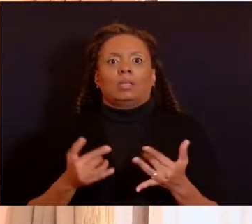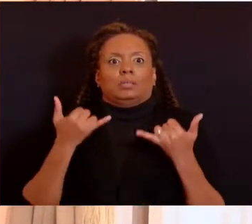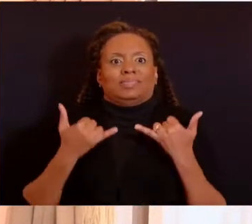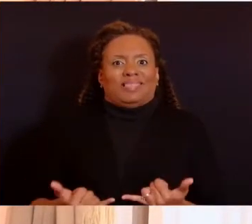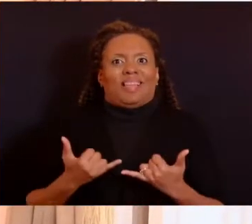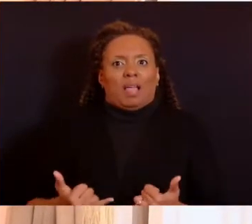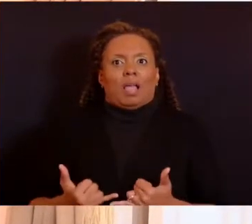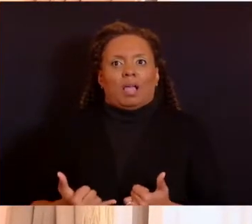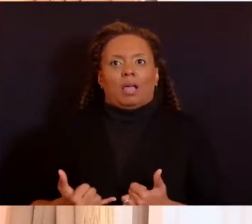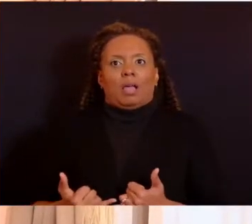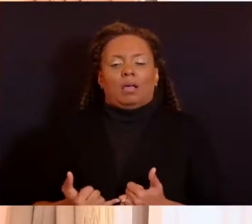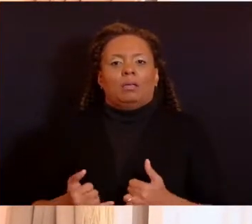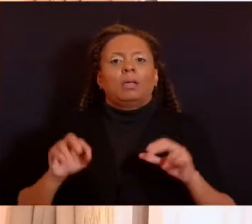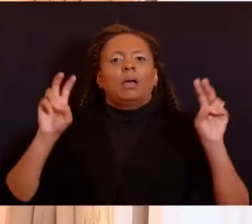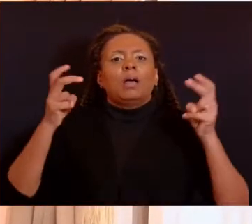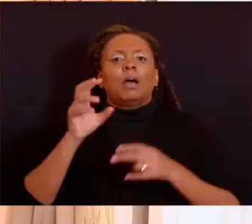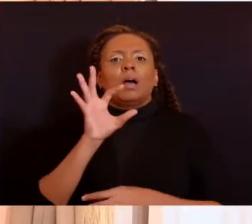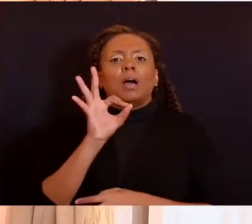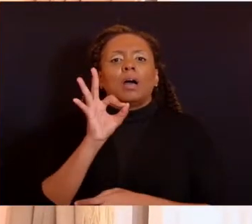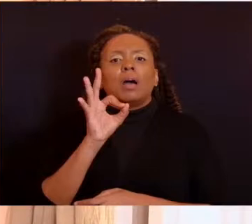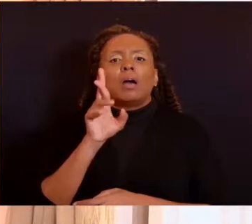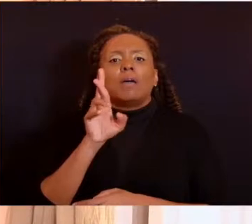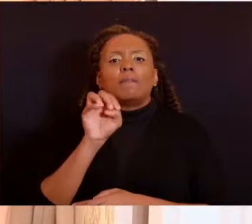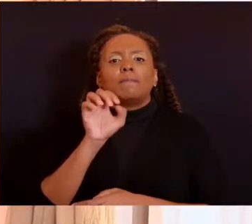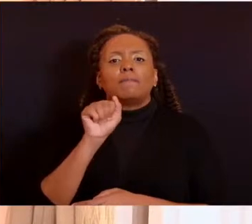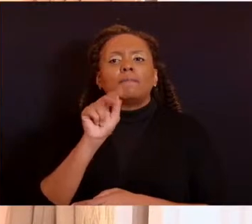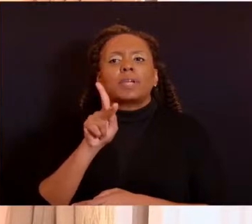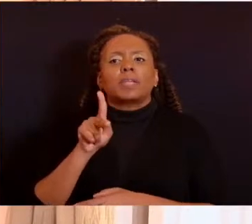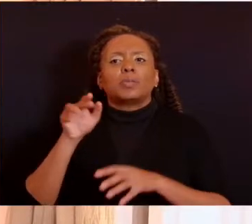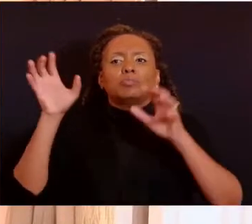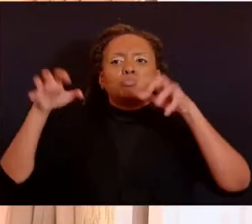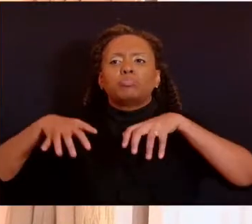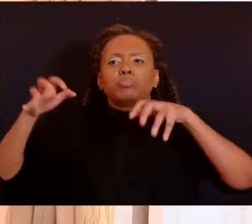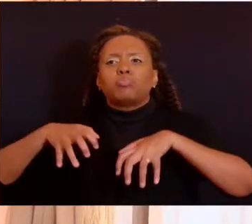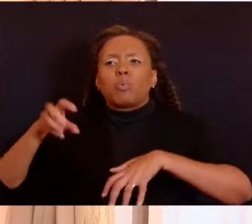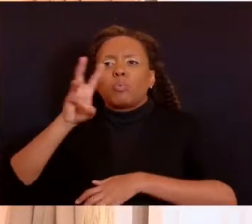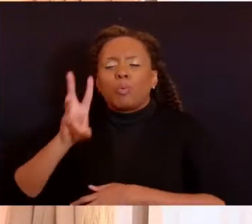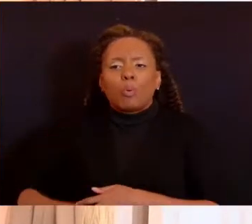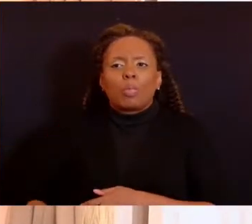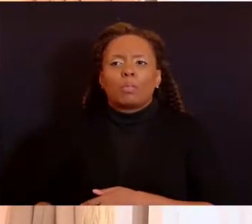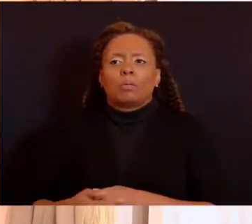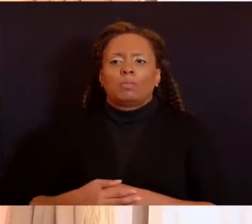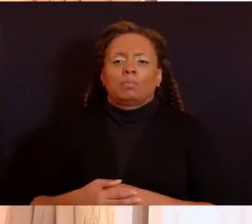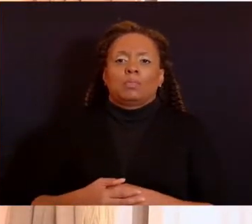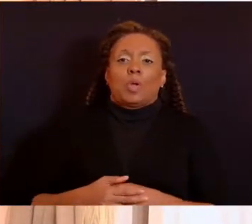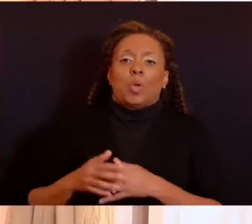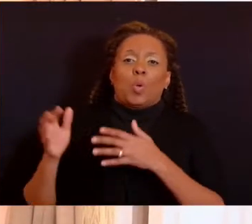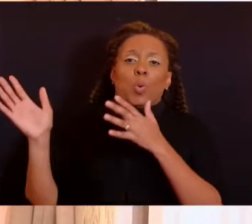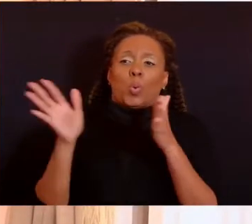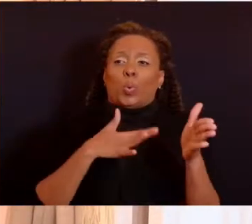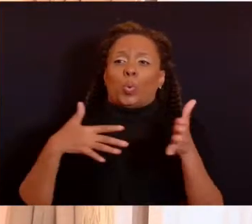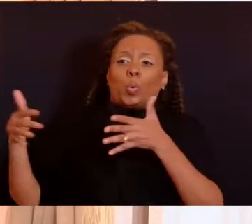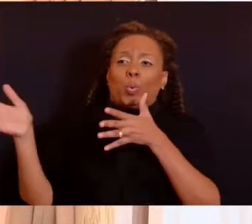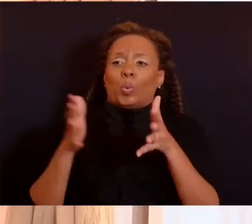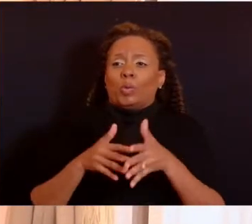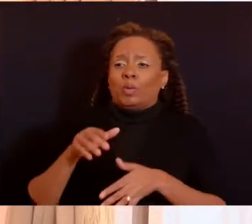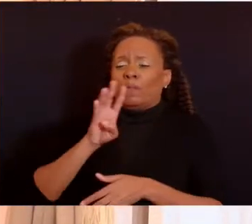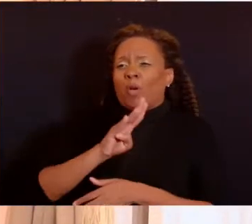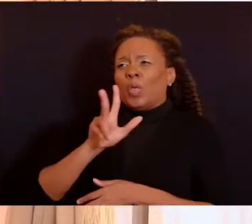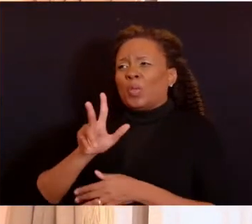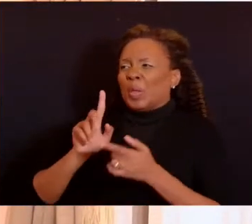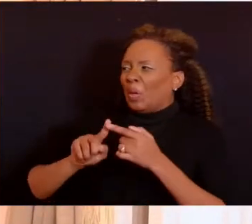a freak storm. I think that Mr. Best would have indicated that we had winds as high as 43,